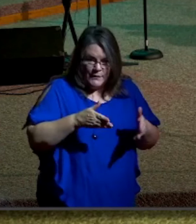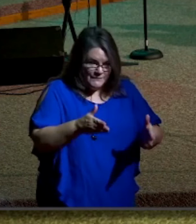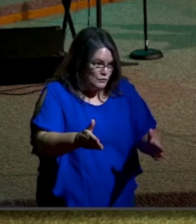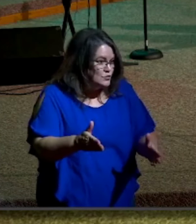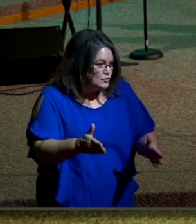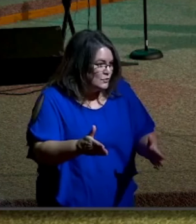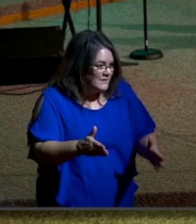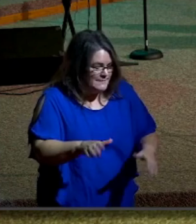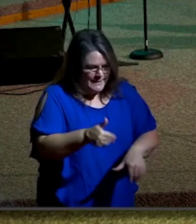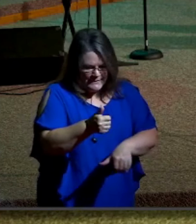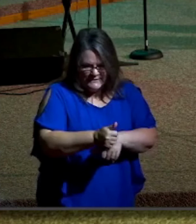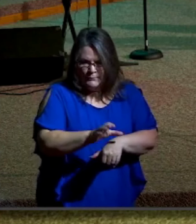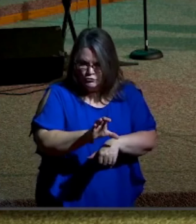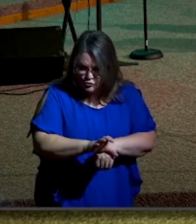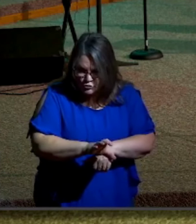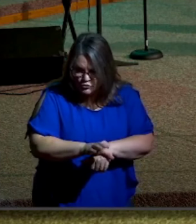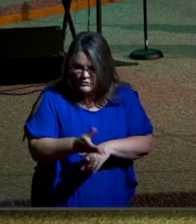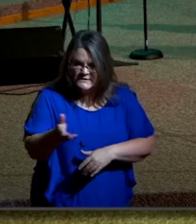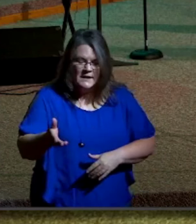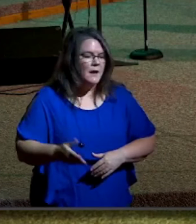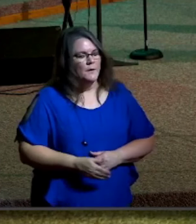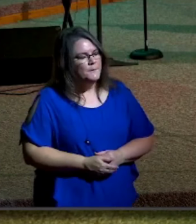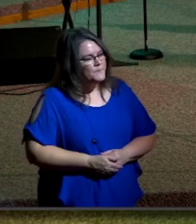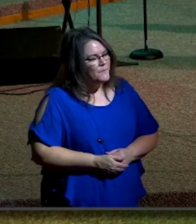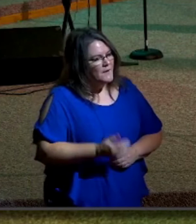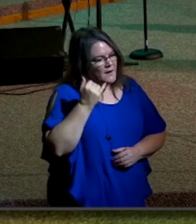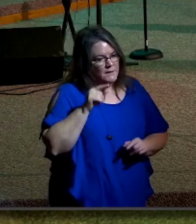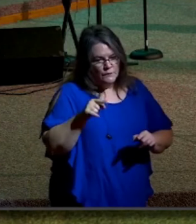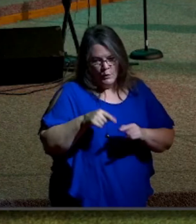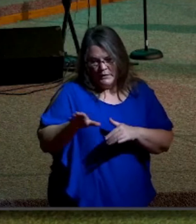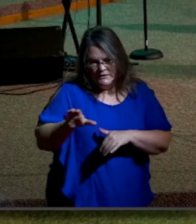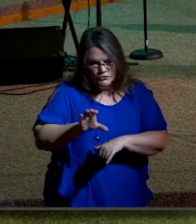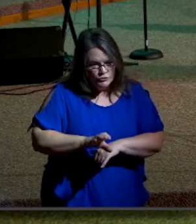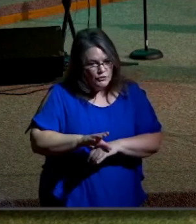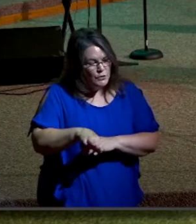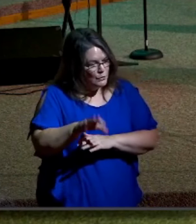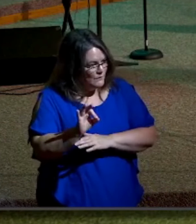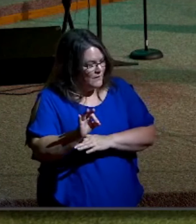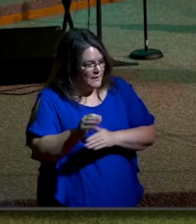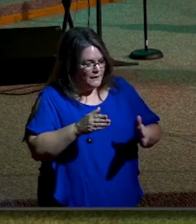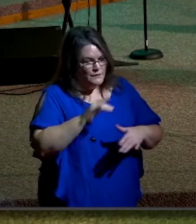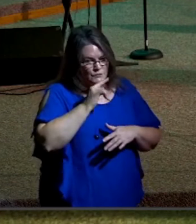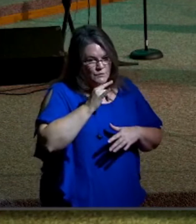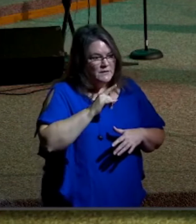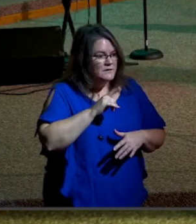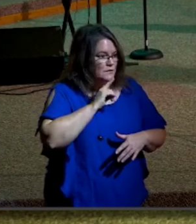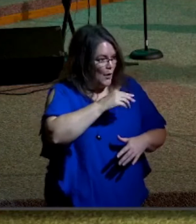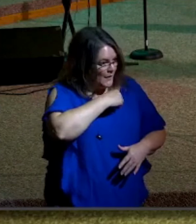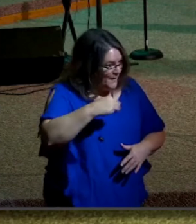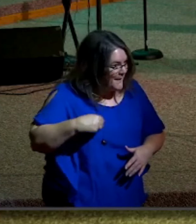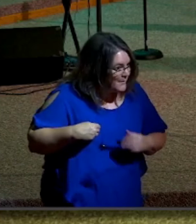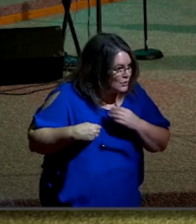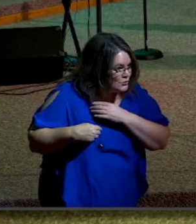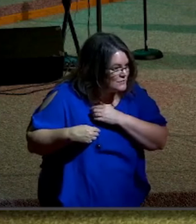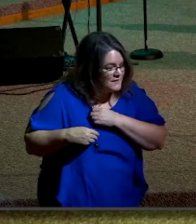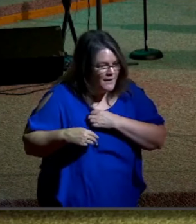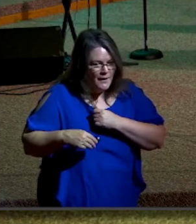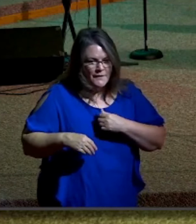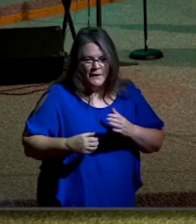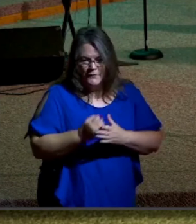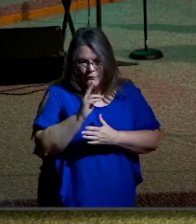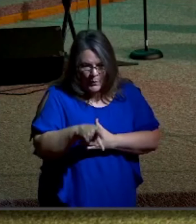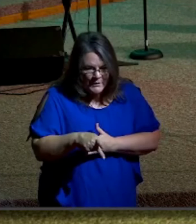different churches. And if you go to his church, you find that the street kids are the members. They've grown up and have been